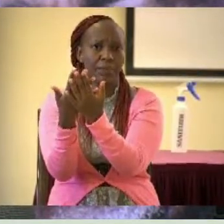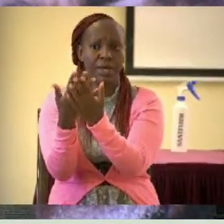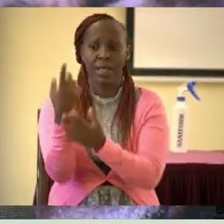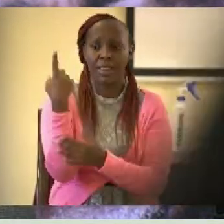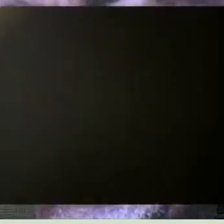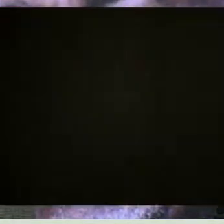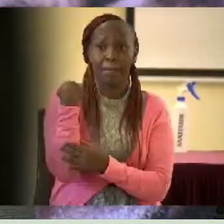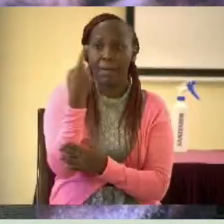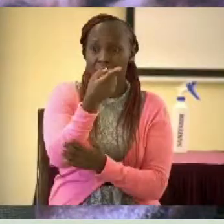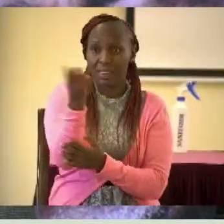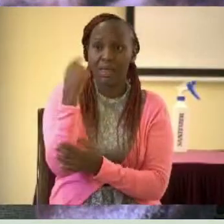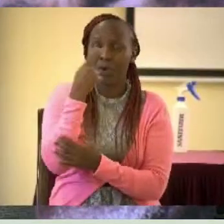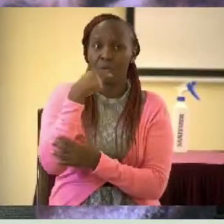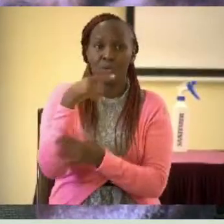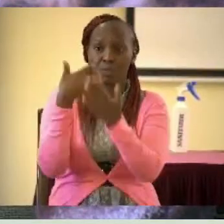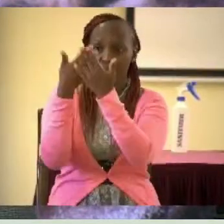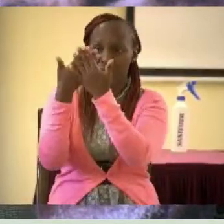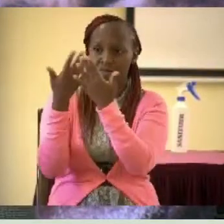remandees there,